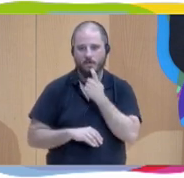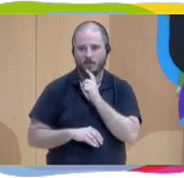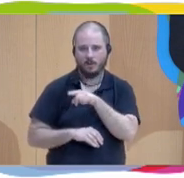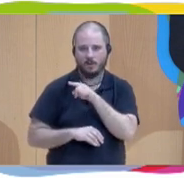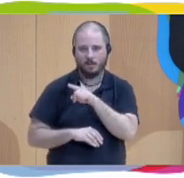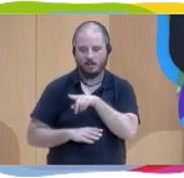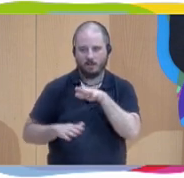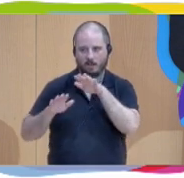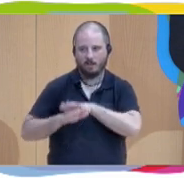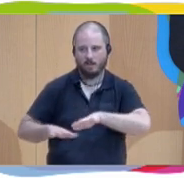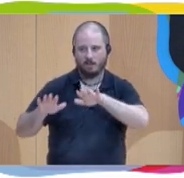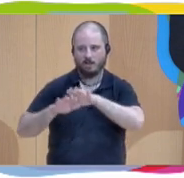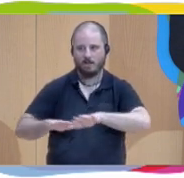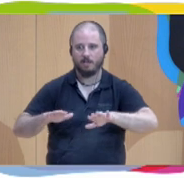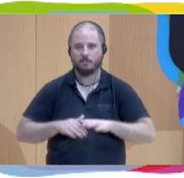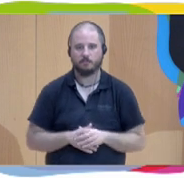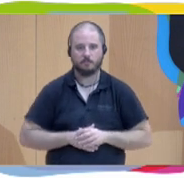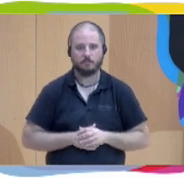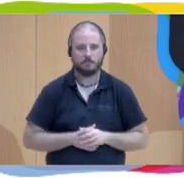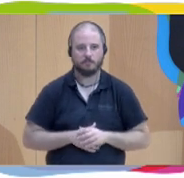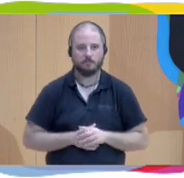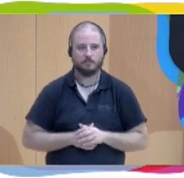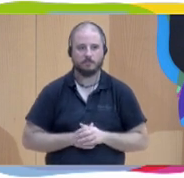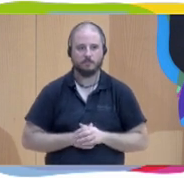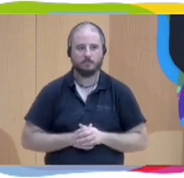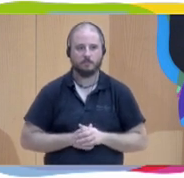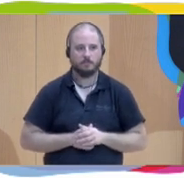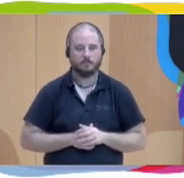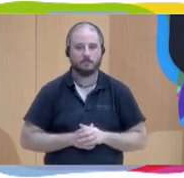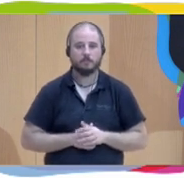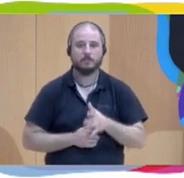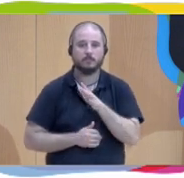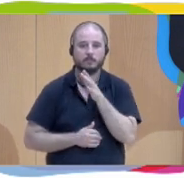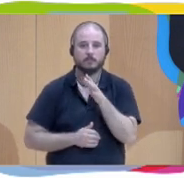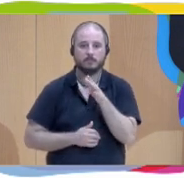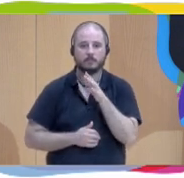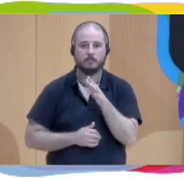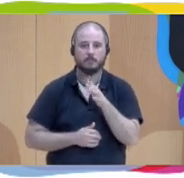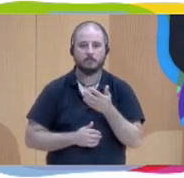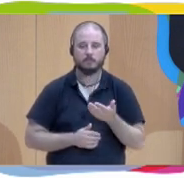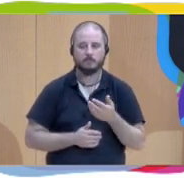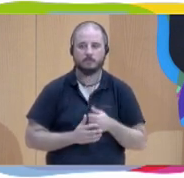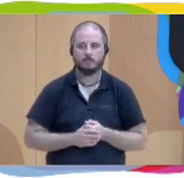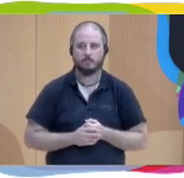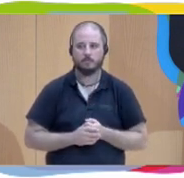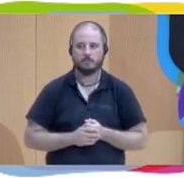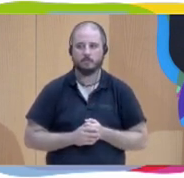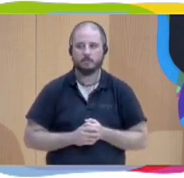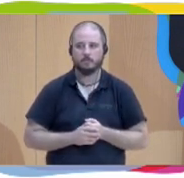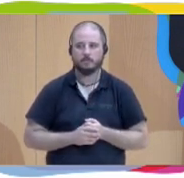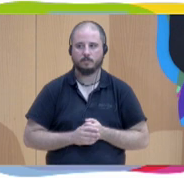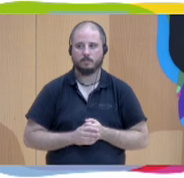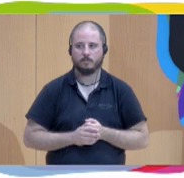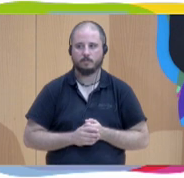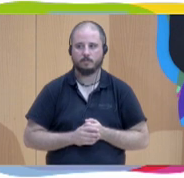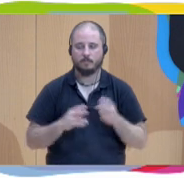And one reason for that might be the way of doing the translation. But also